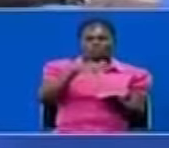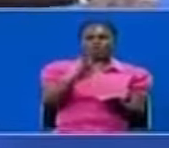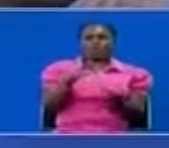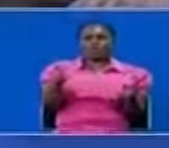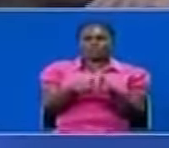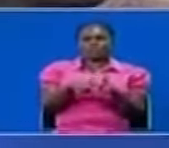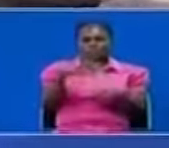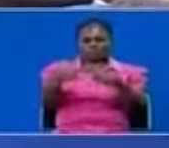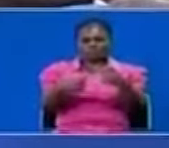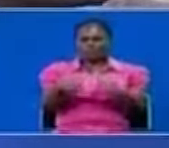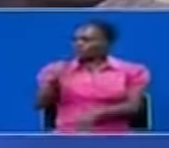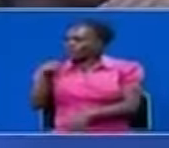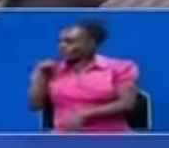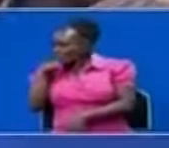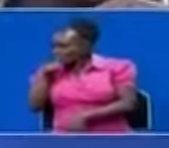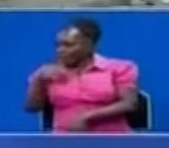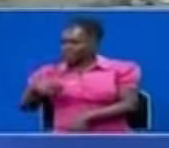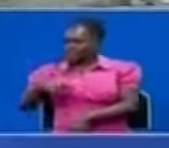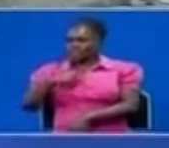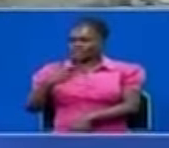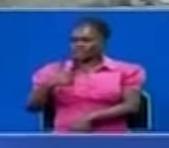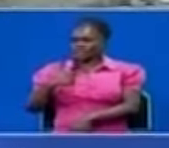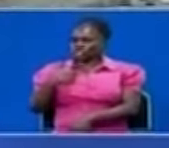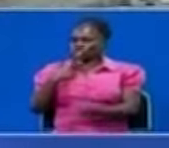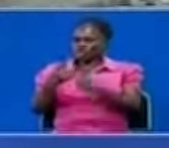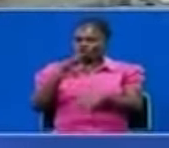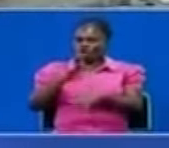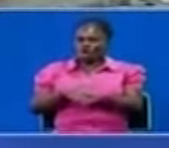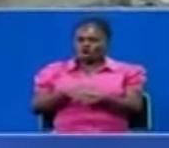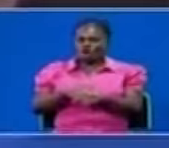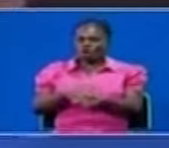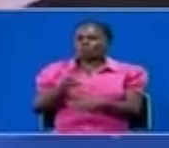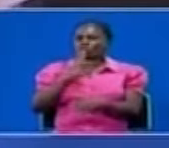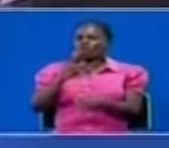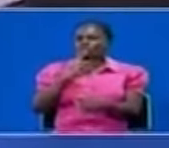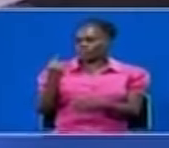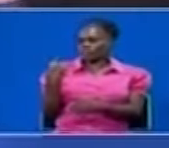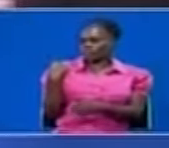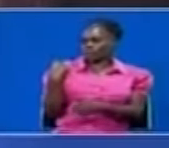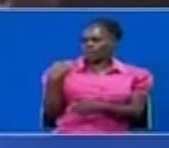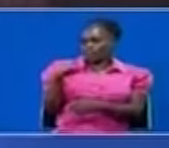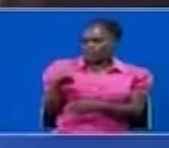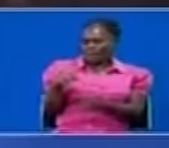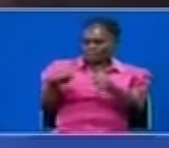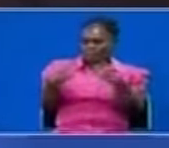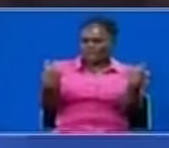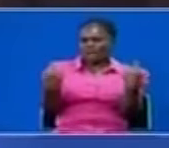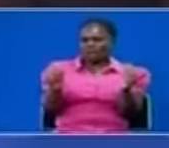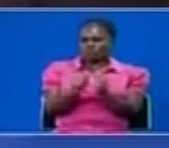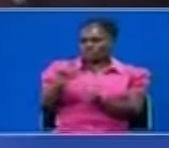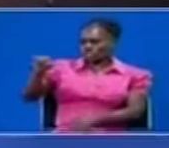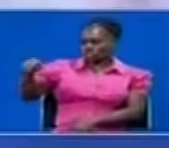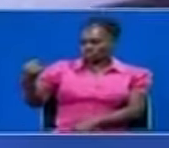the rally. Israela revisited the Itare Dam controversy, which recently put him at loggerheads with the